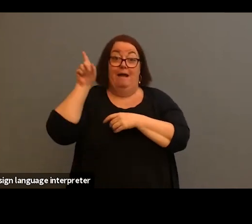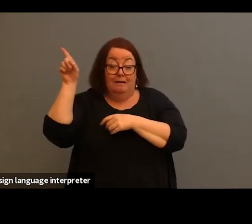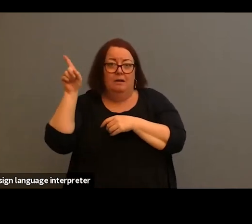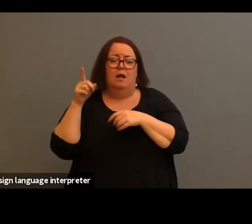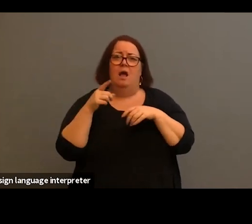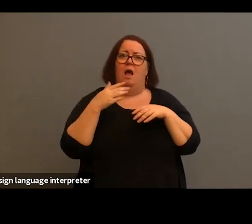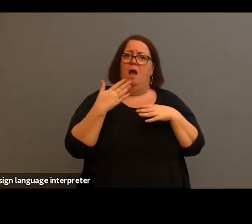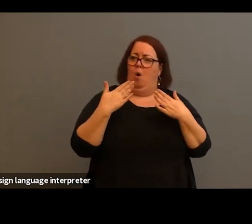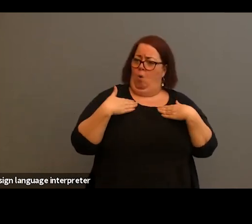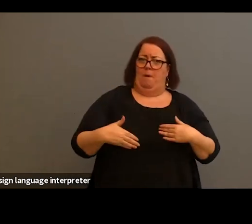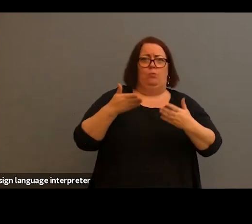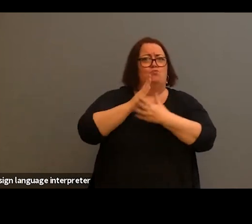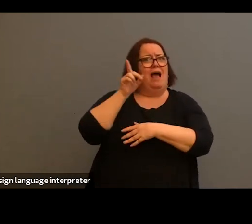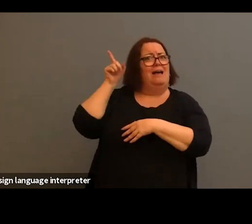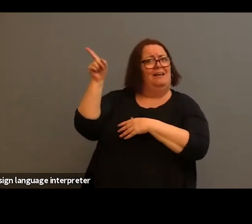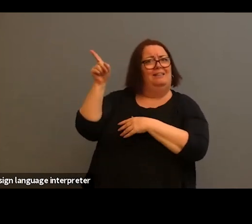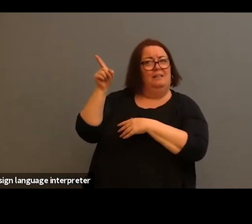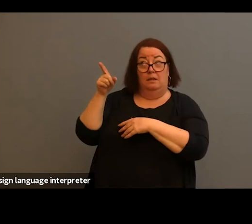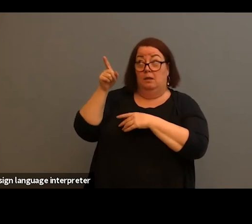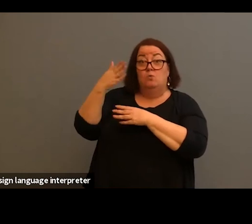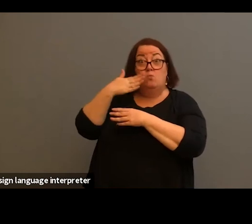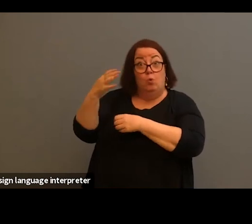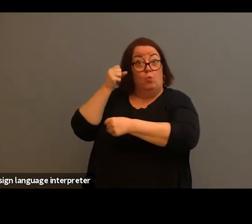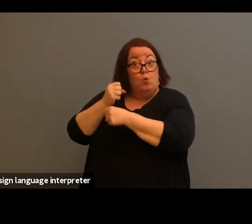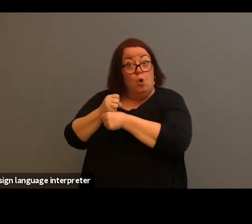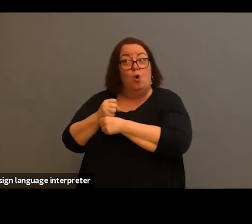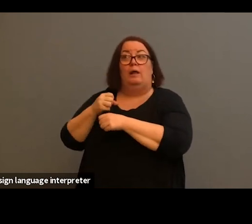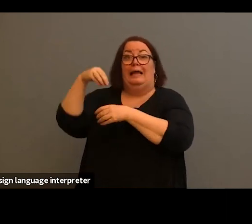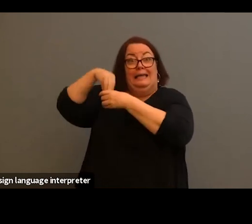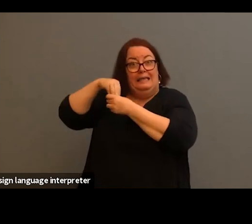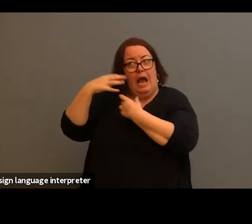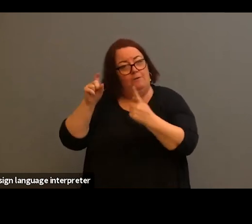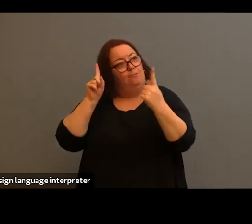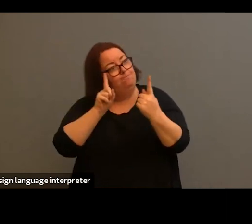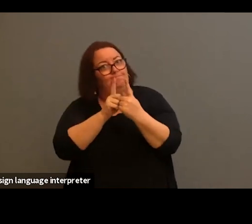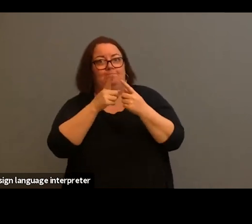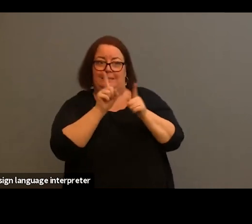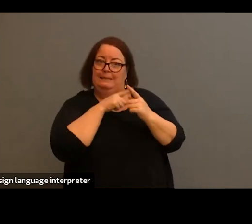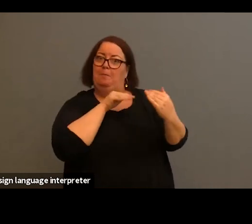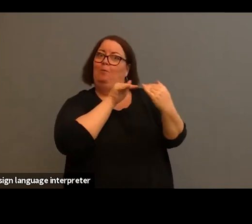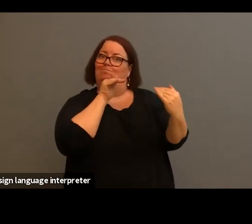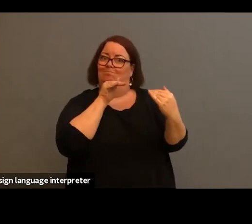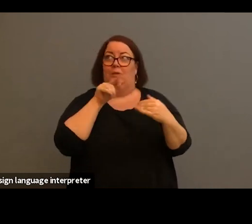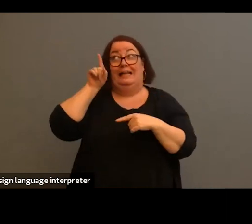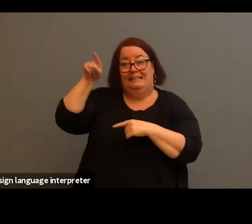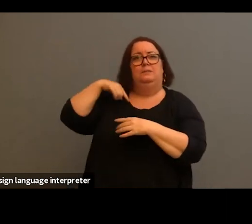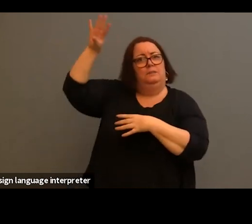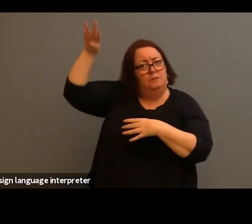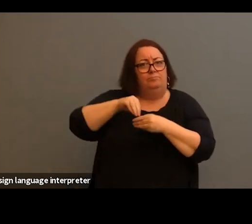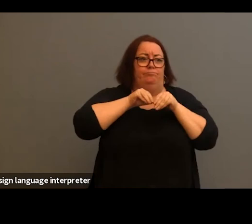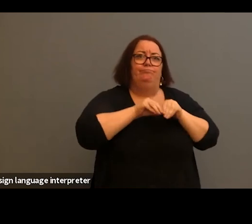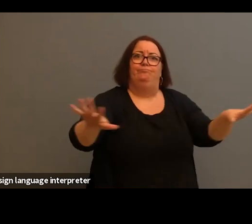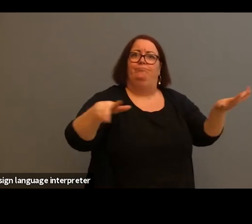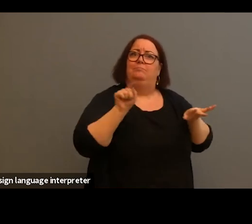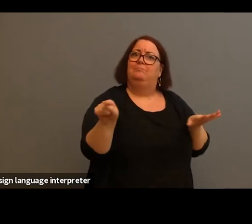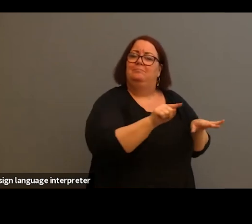digital technologies. And finally, the area of awareness raising, governance and measuring progress,